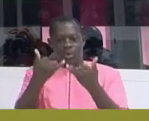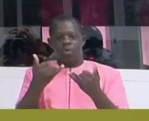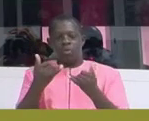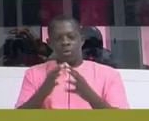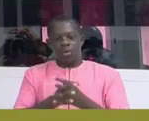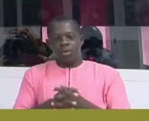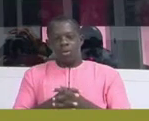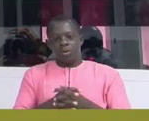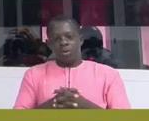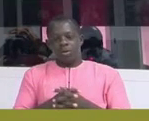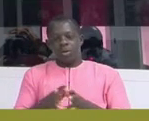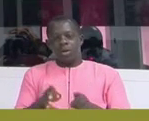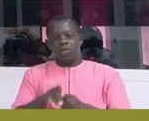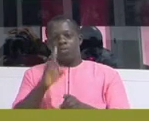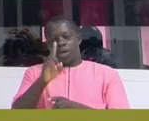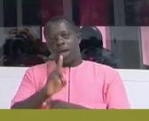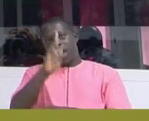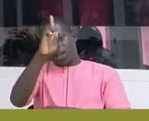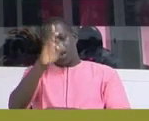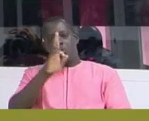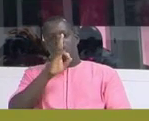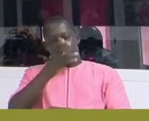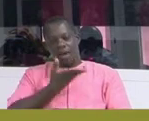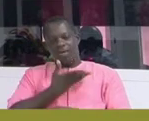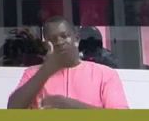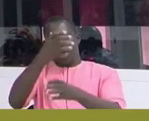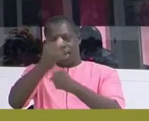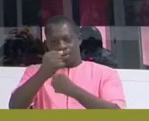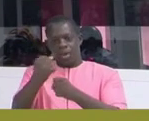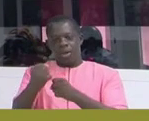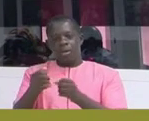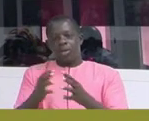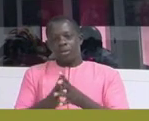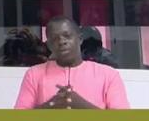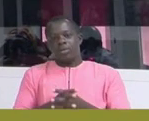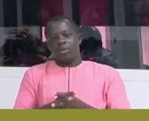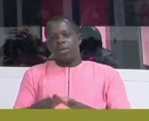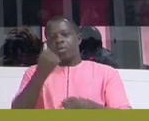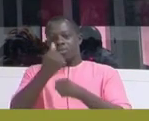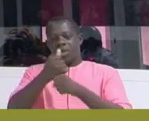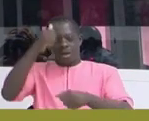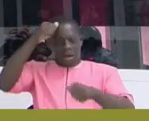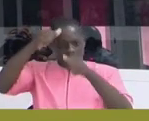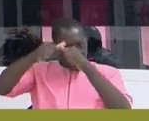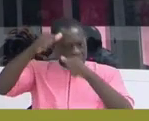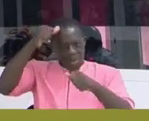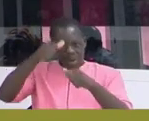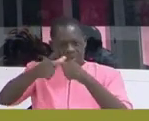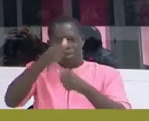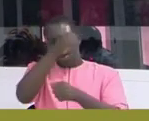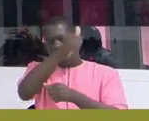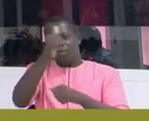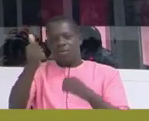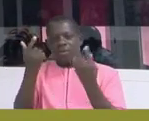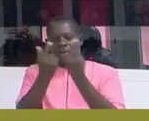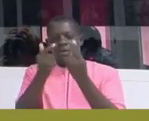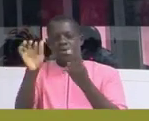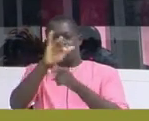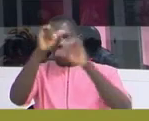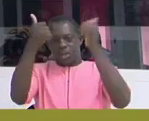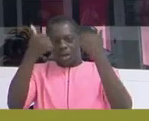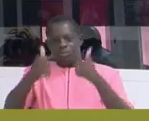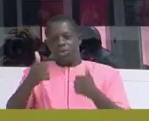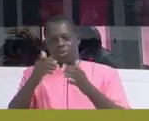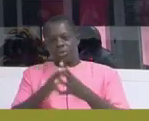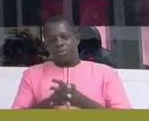it was a long time. But by God's grace, the power that is in me, he